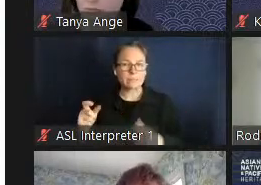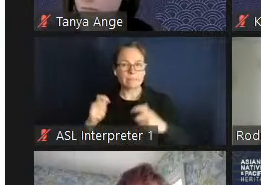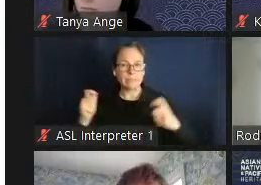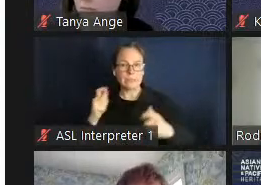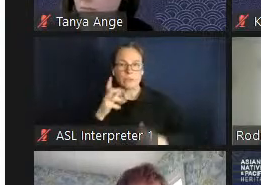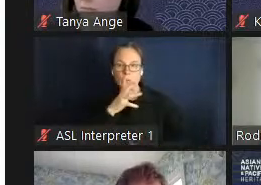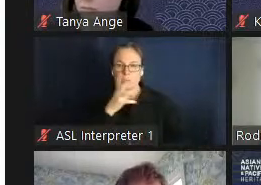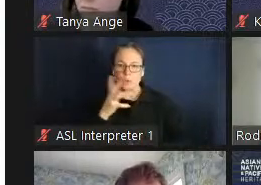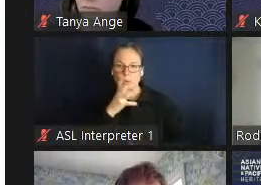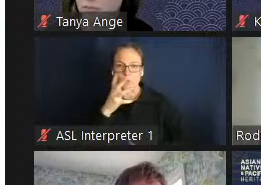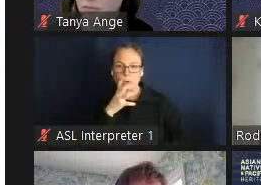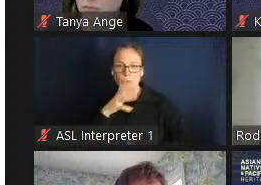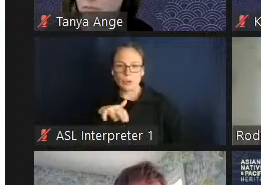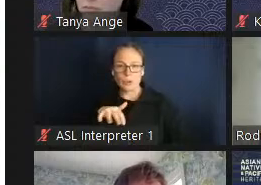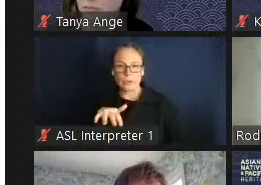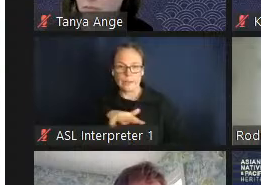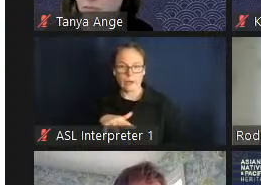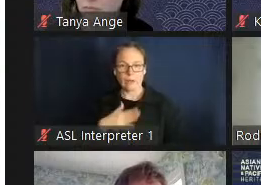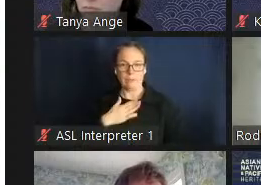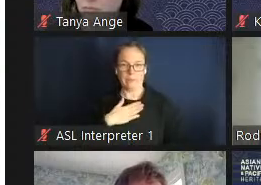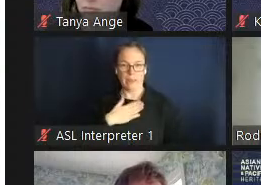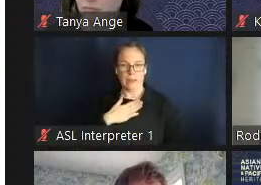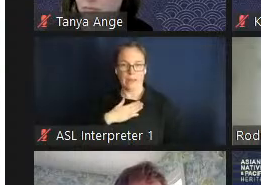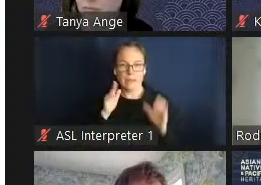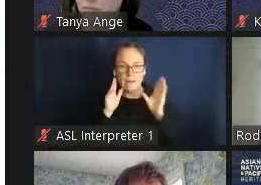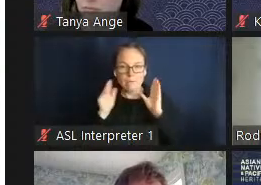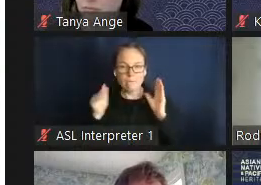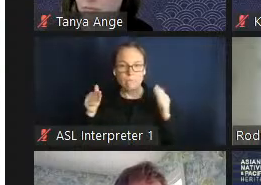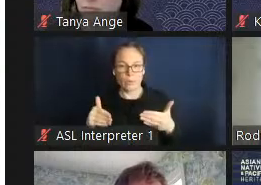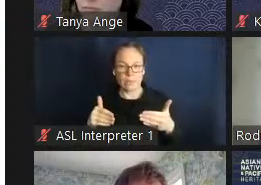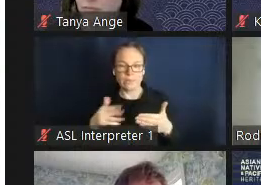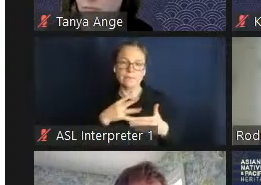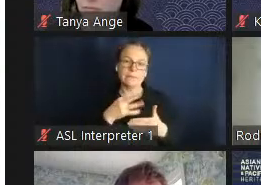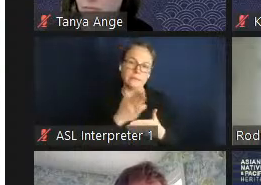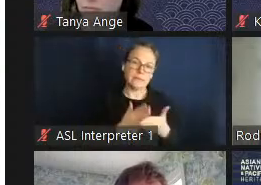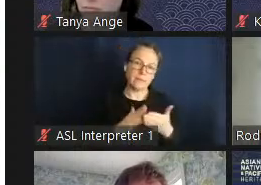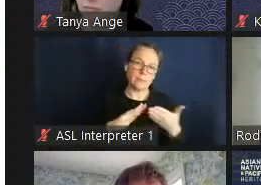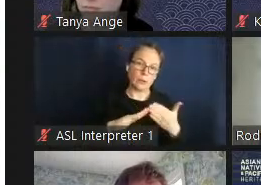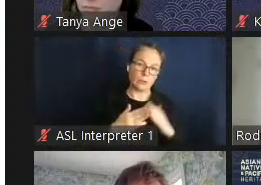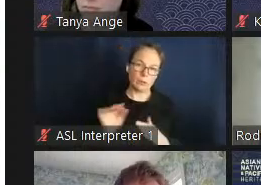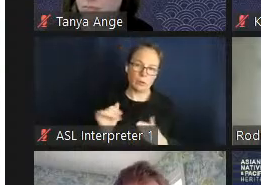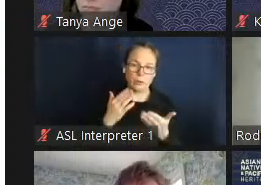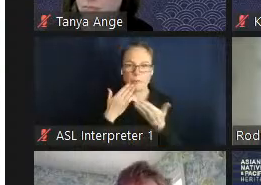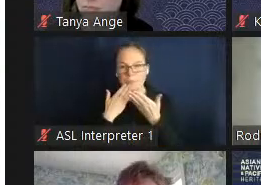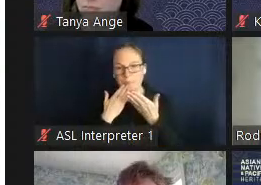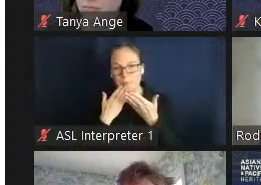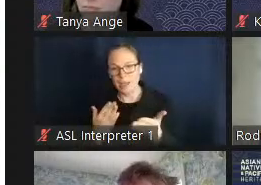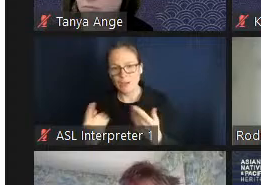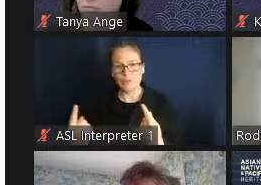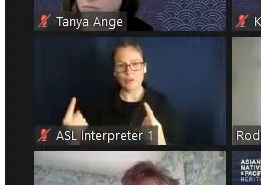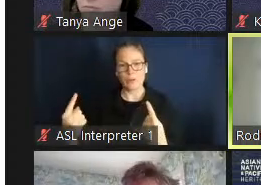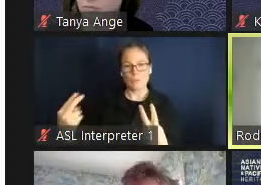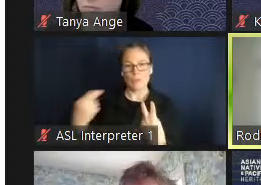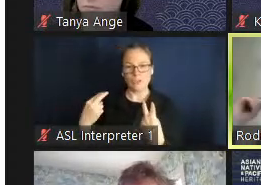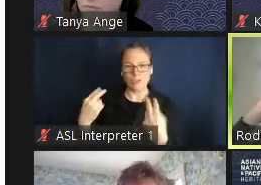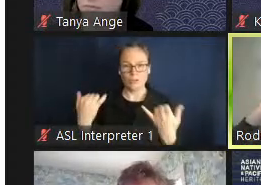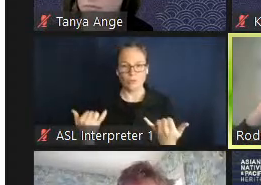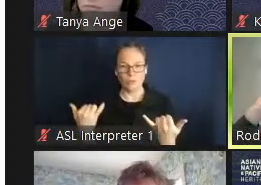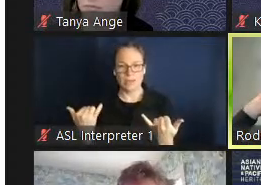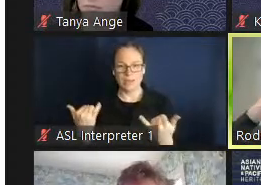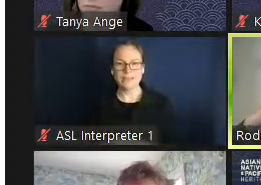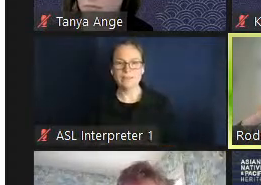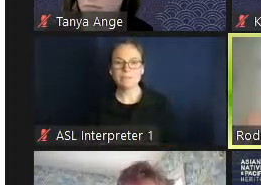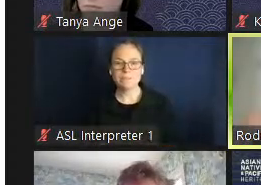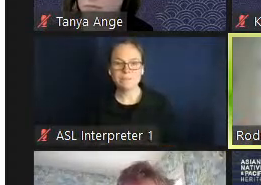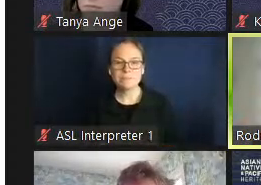of the rural areas as well as some urban. So thanks for being here tonight. Thank you, Commissioner. We'll move to